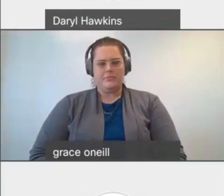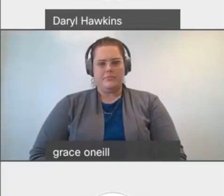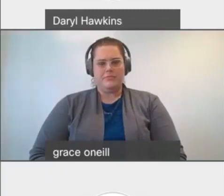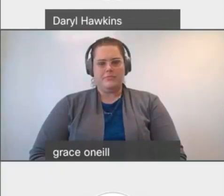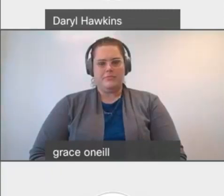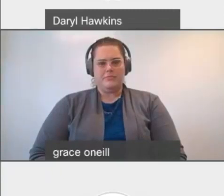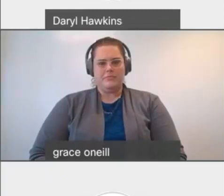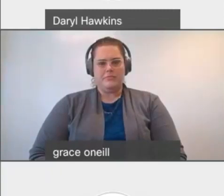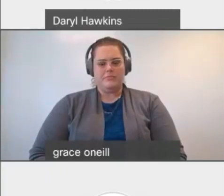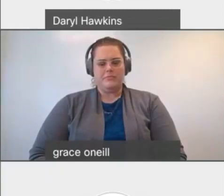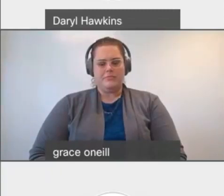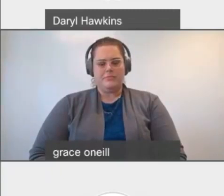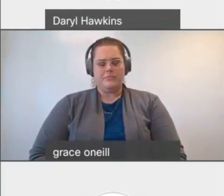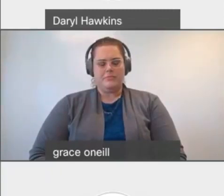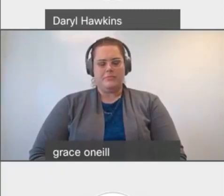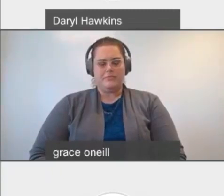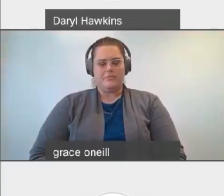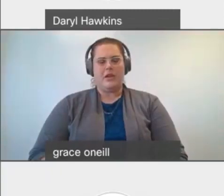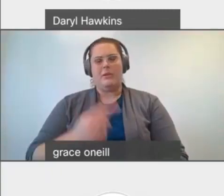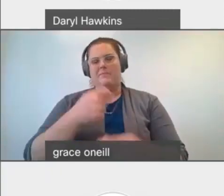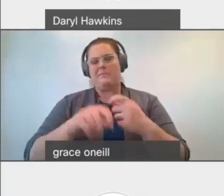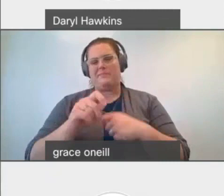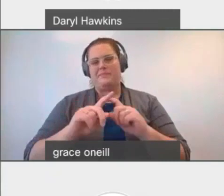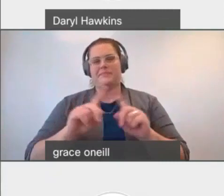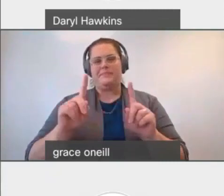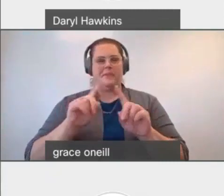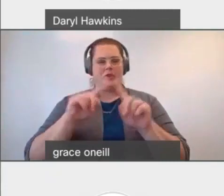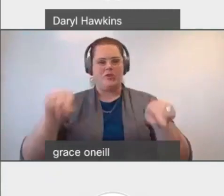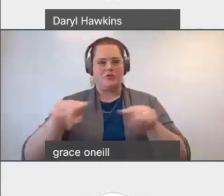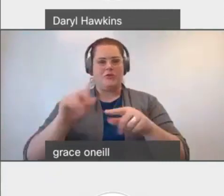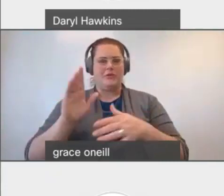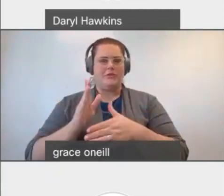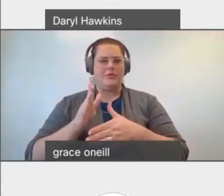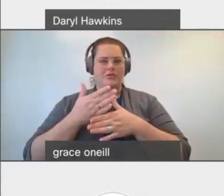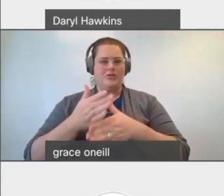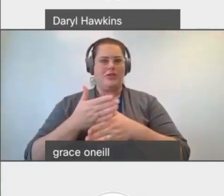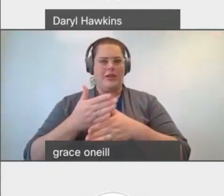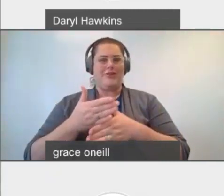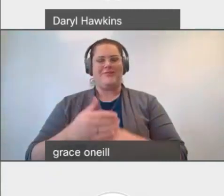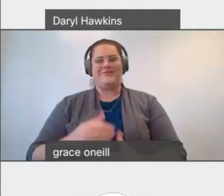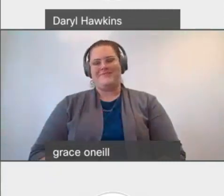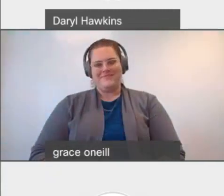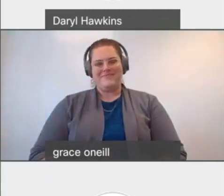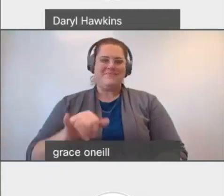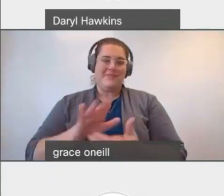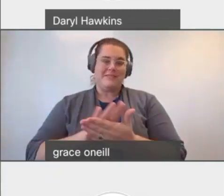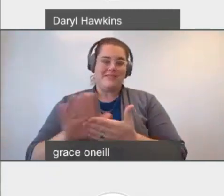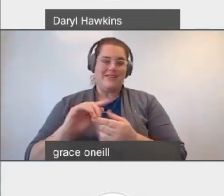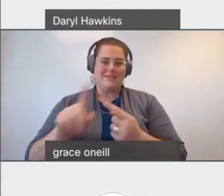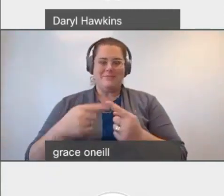switch this to sharing a different screen. The benefit of so many screens.